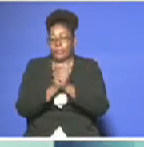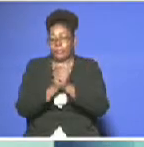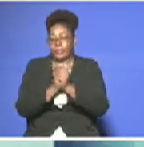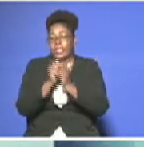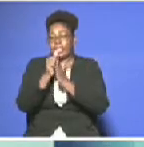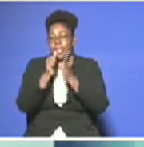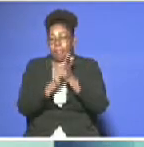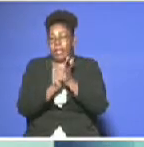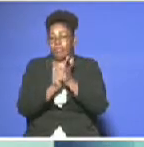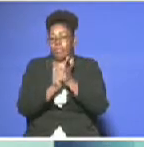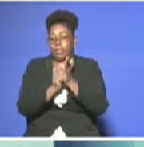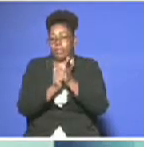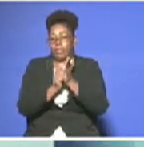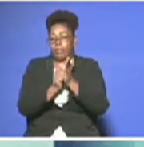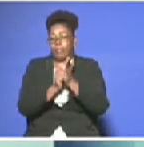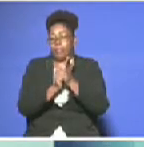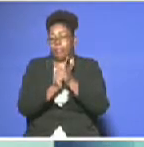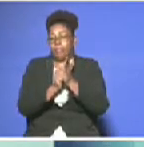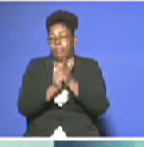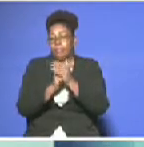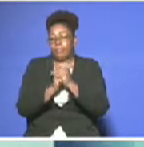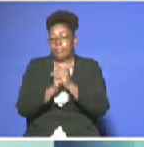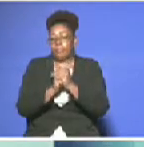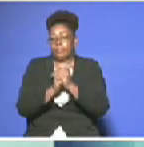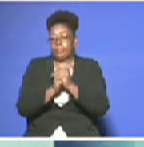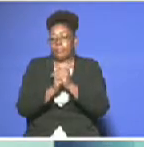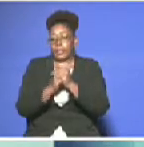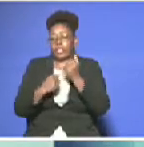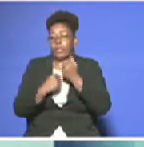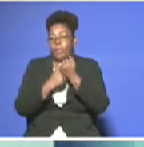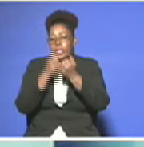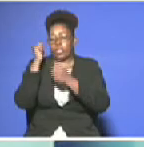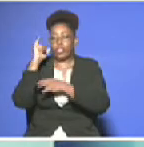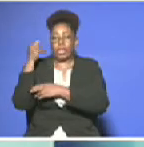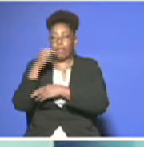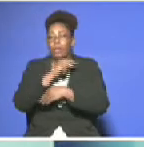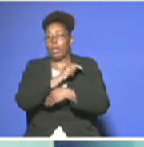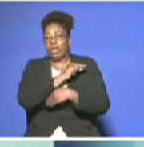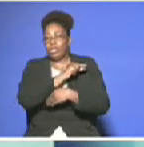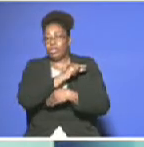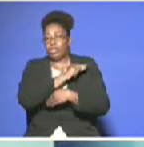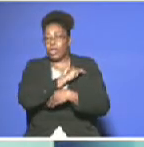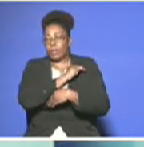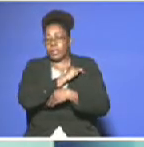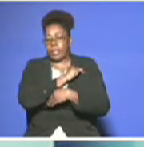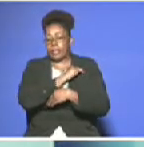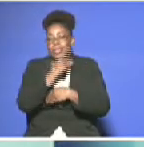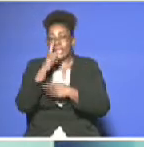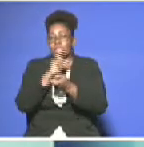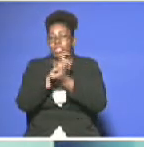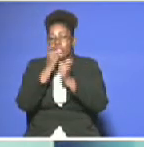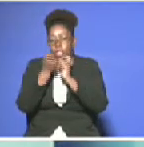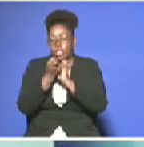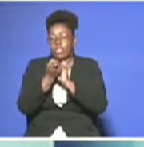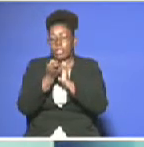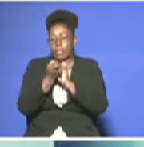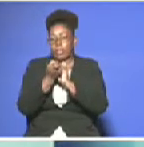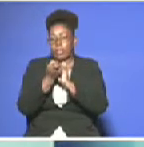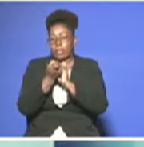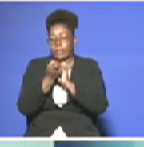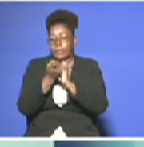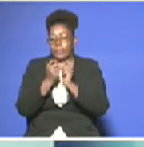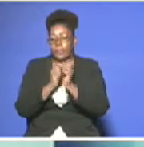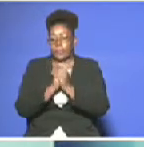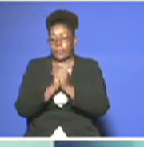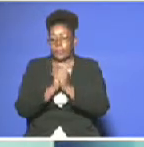The amendment's getting the backing of Senator Jennifer Isaacs Dotson, who sees the changes as enhancing the timely administration of